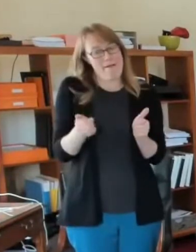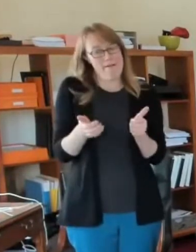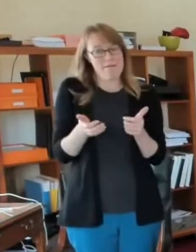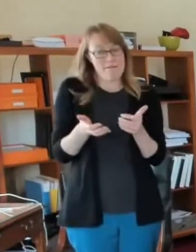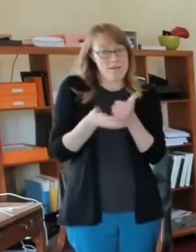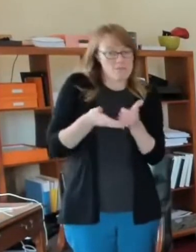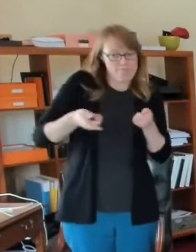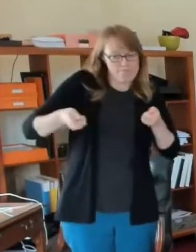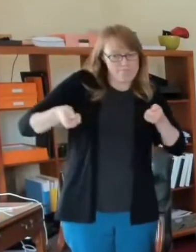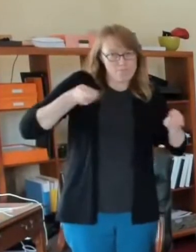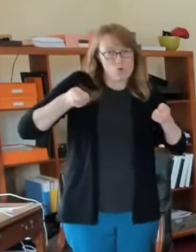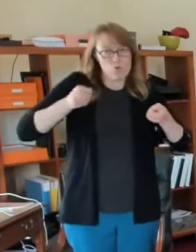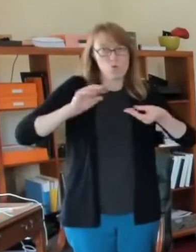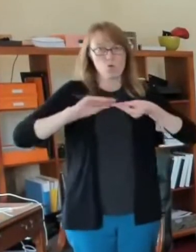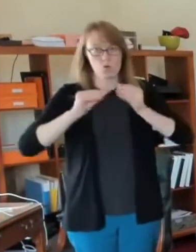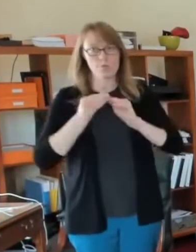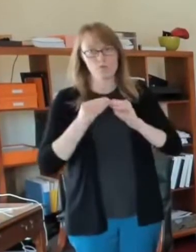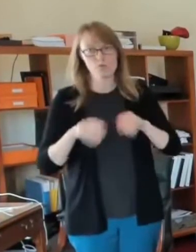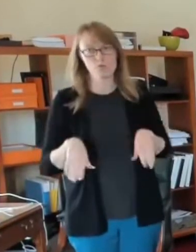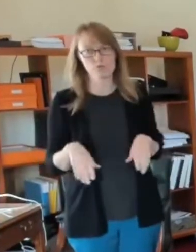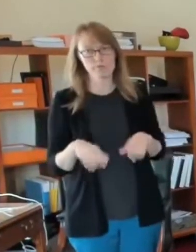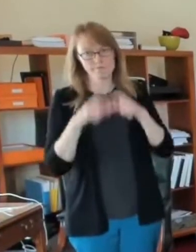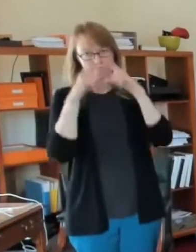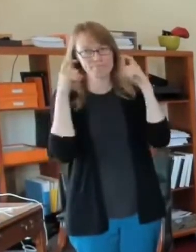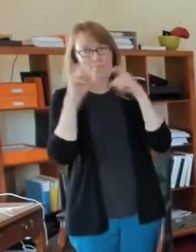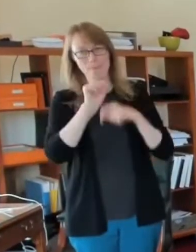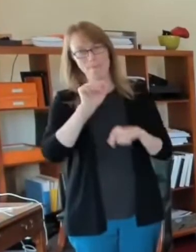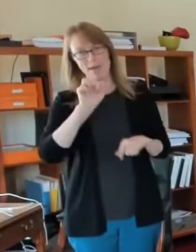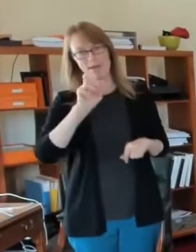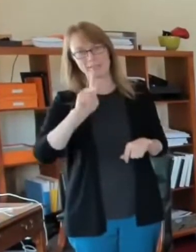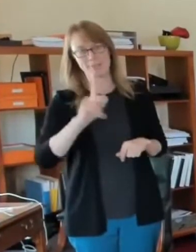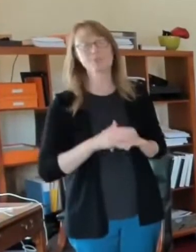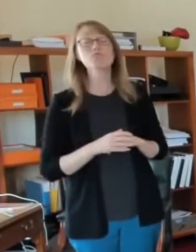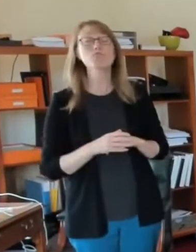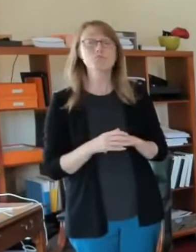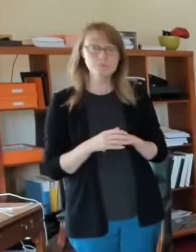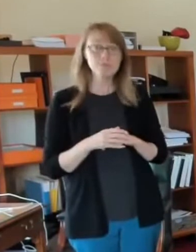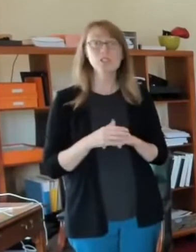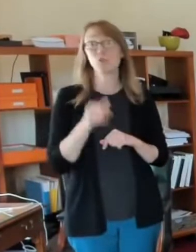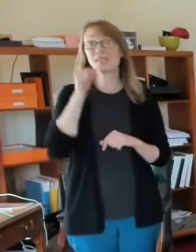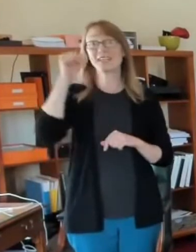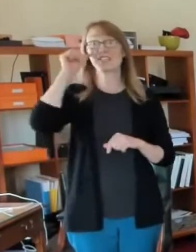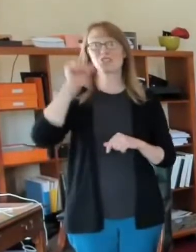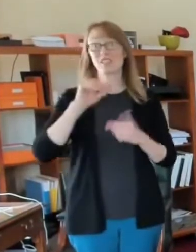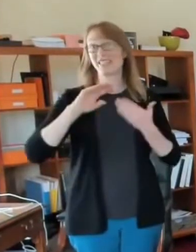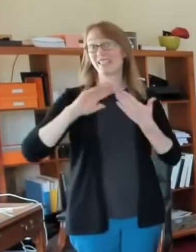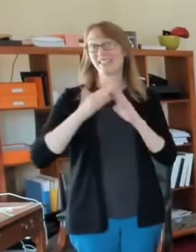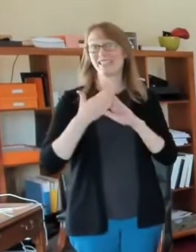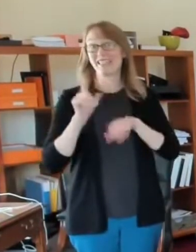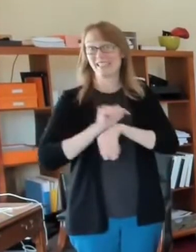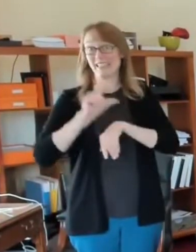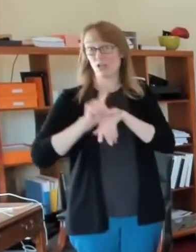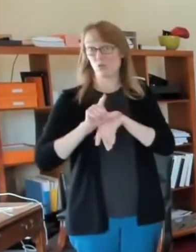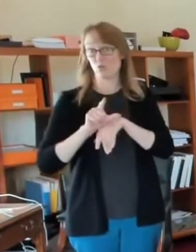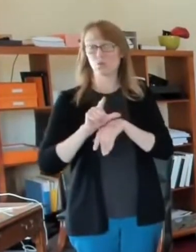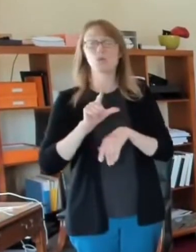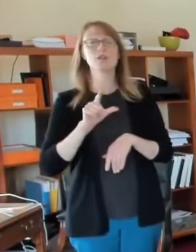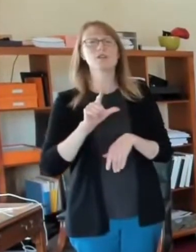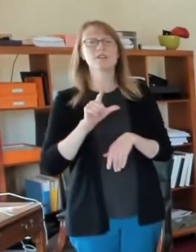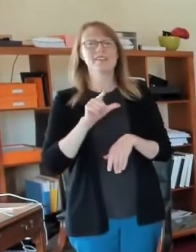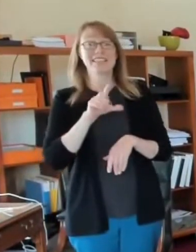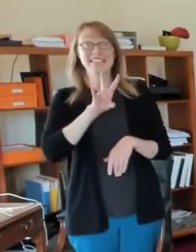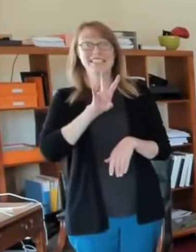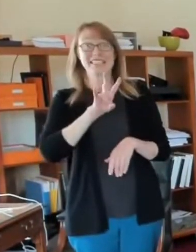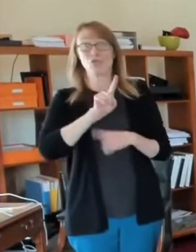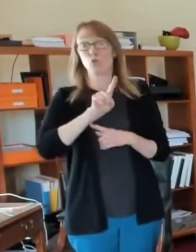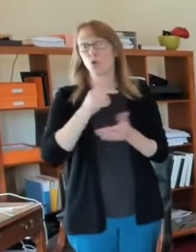So let me give you what the numbers are. As of yesterday, the city of St. Louis had 71 new